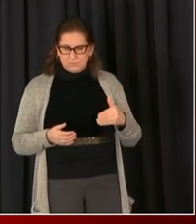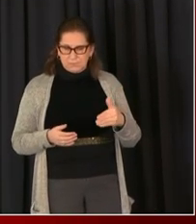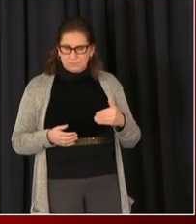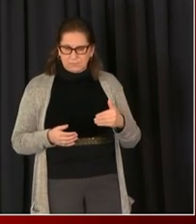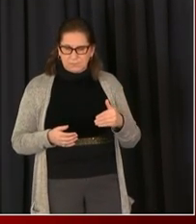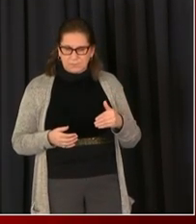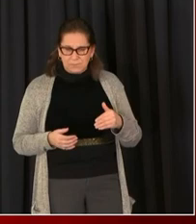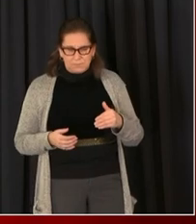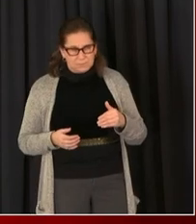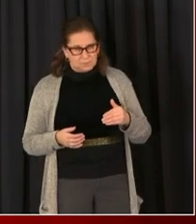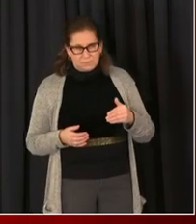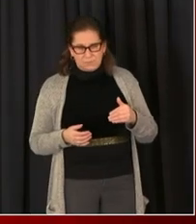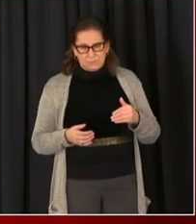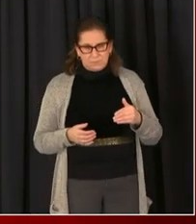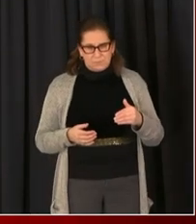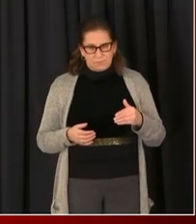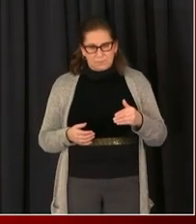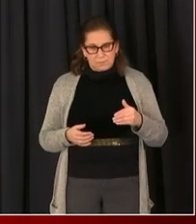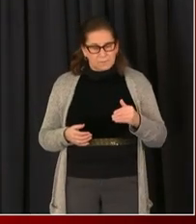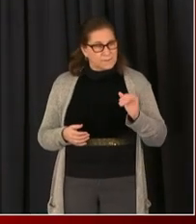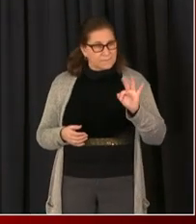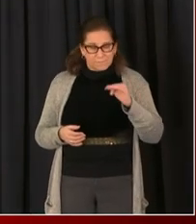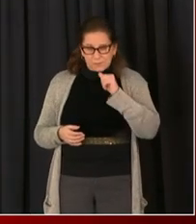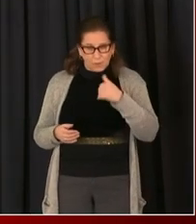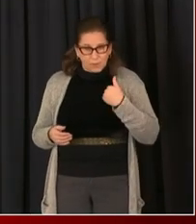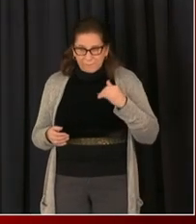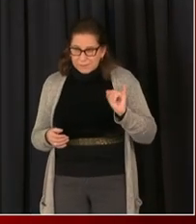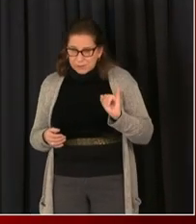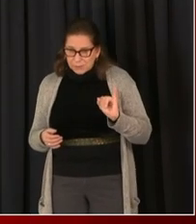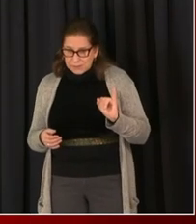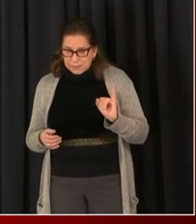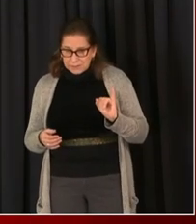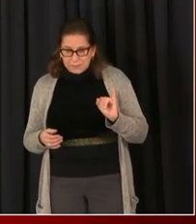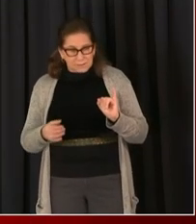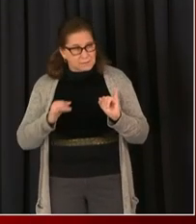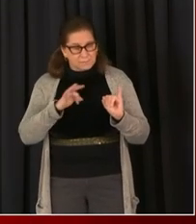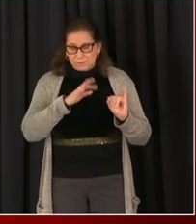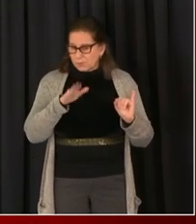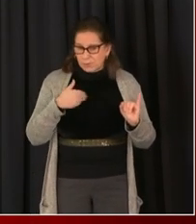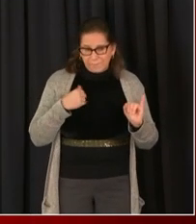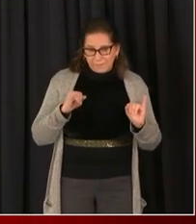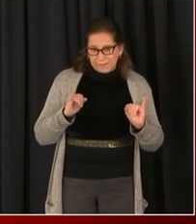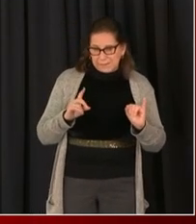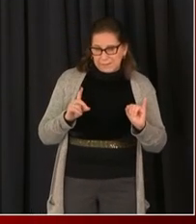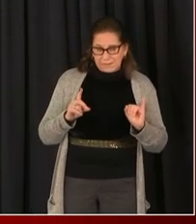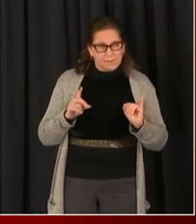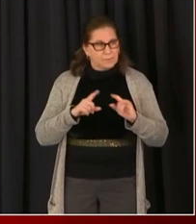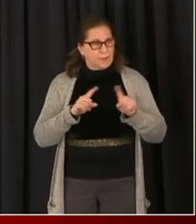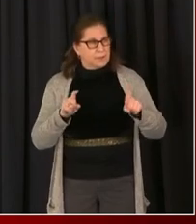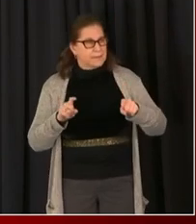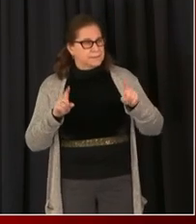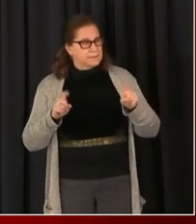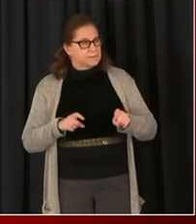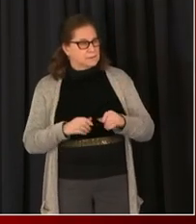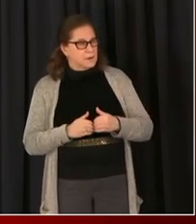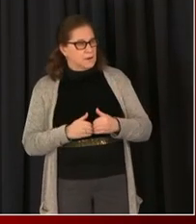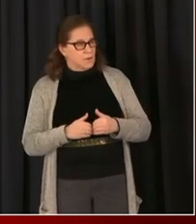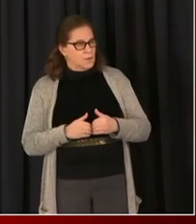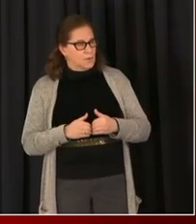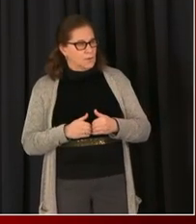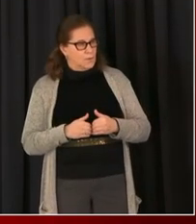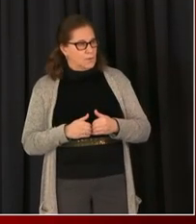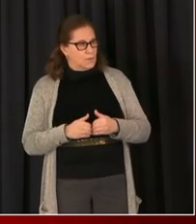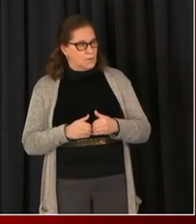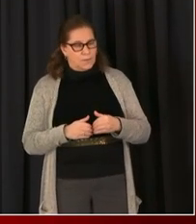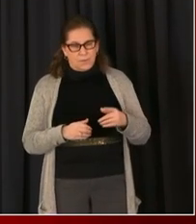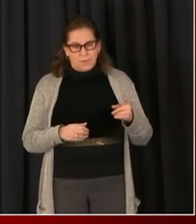doesn't have insurance may not have an ID. And what happens to that person if they're not able to do insurance or upload an ID? I'm not familiar with those details,